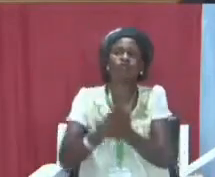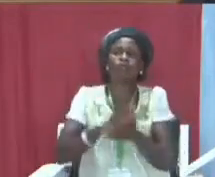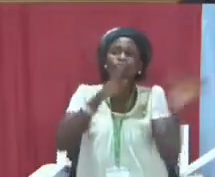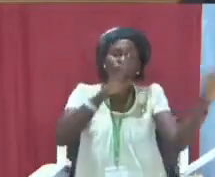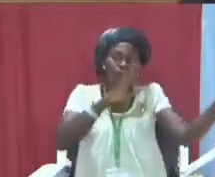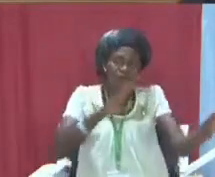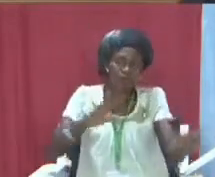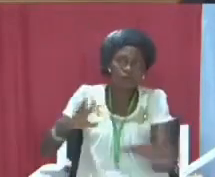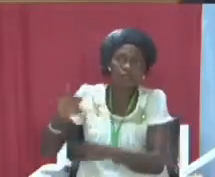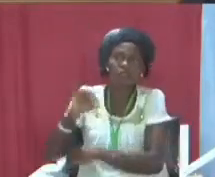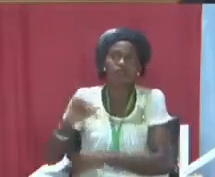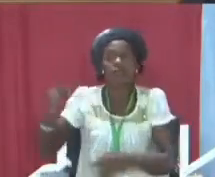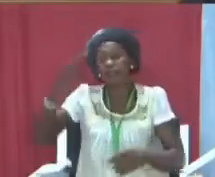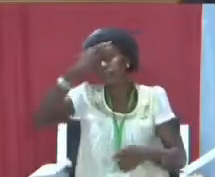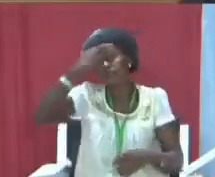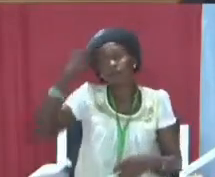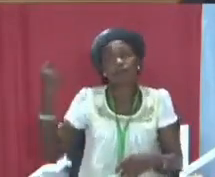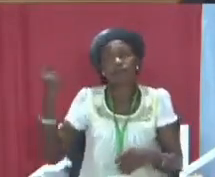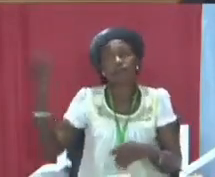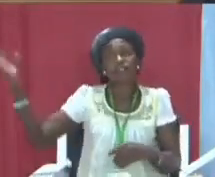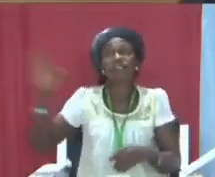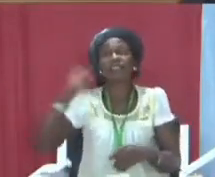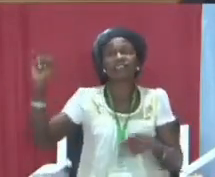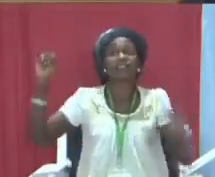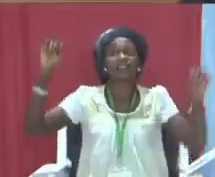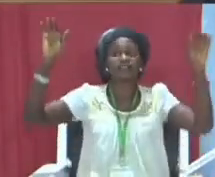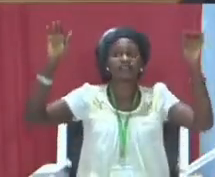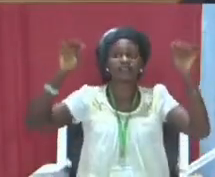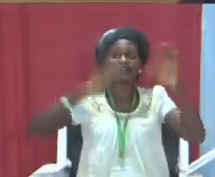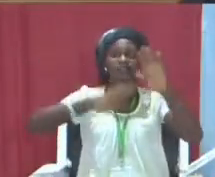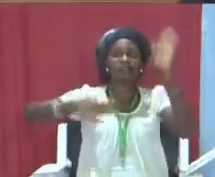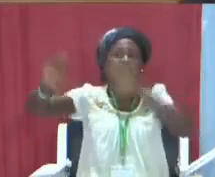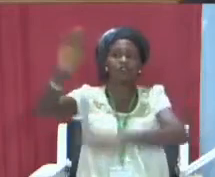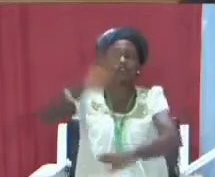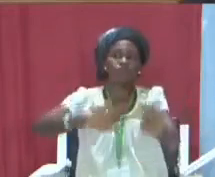flowing because there is a siege.